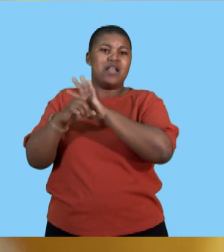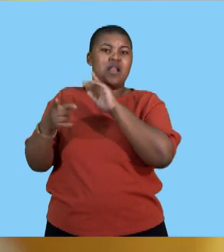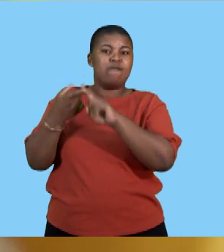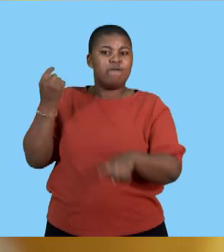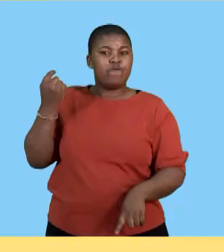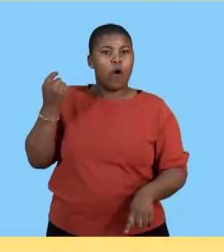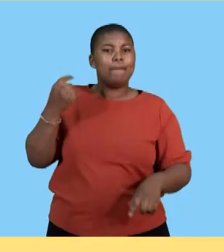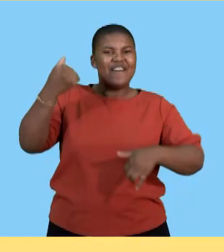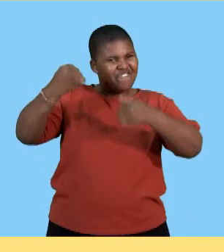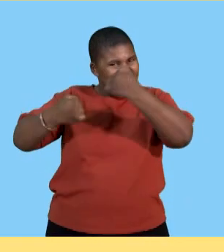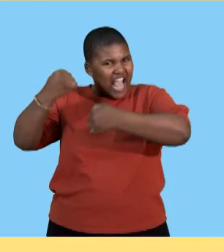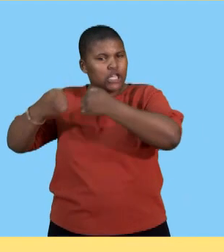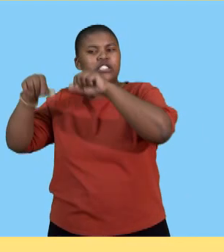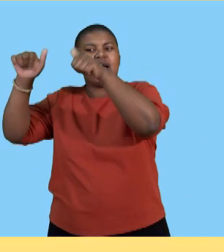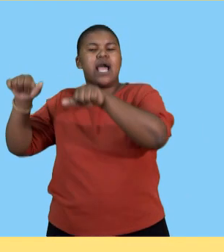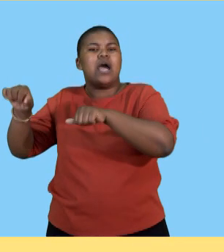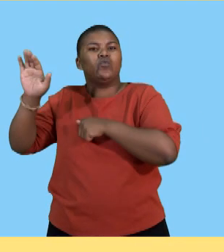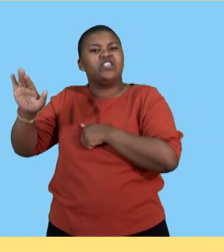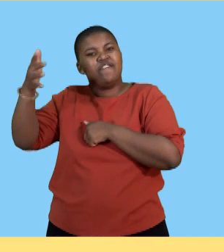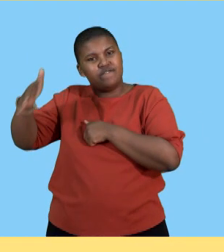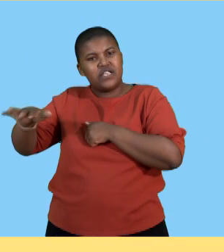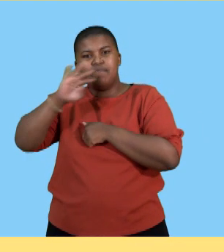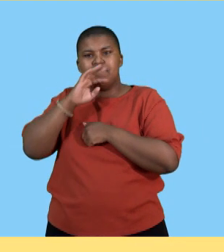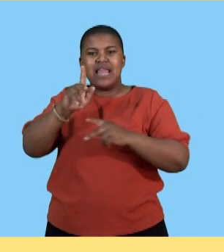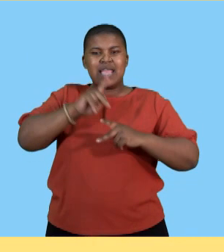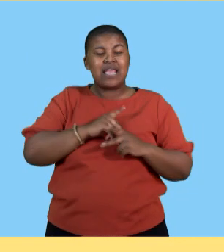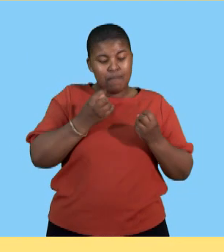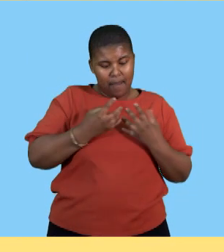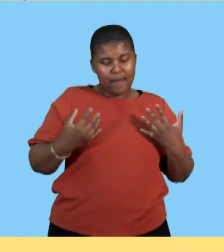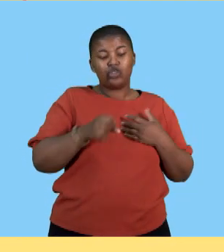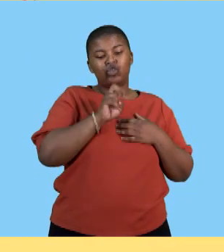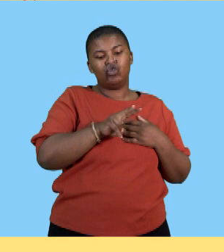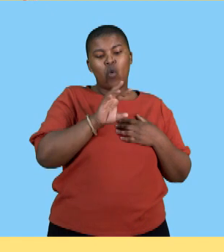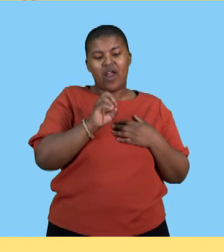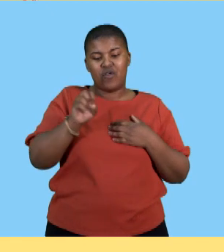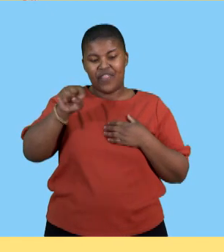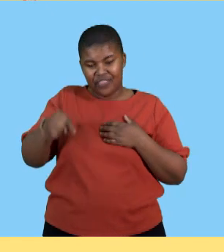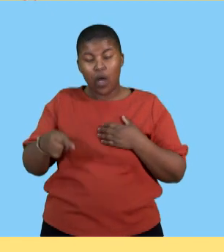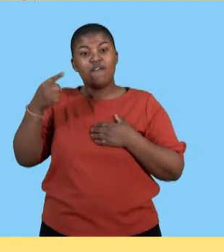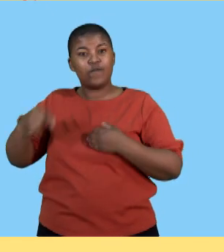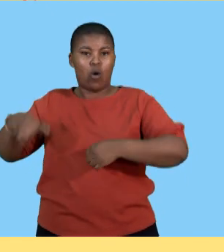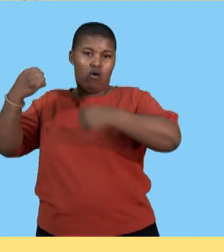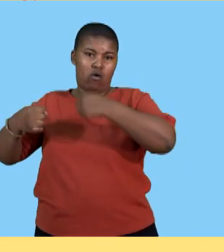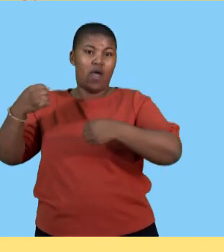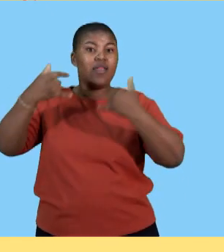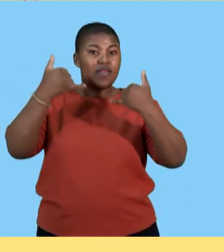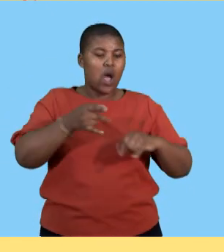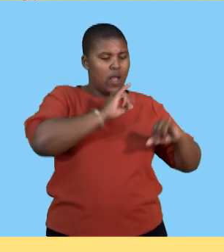subtracted it from our vehicles account. So we remain with 200,000 for vehicles, and